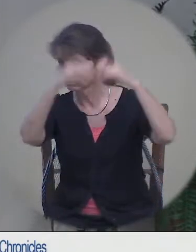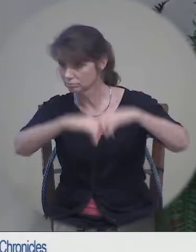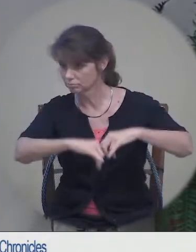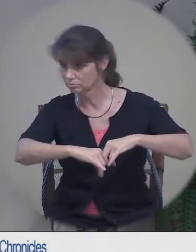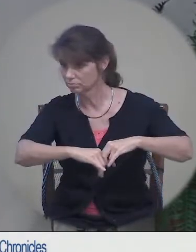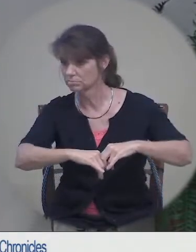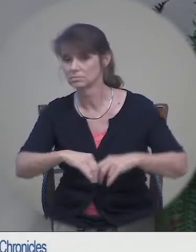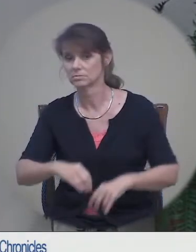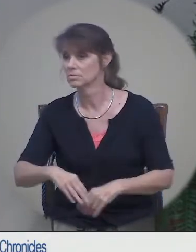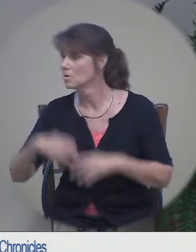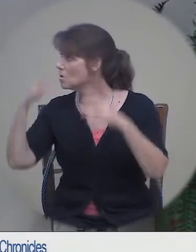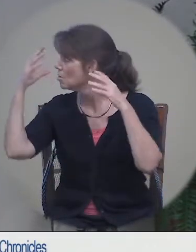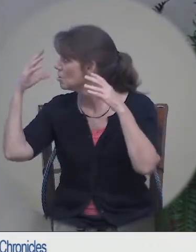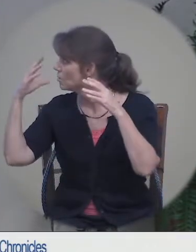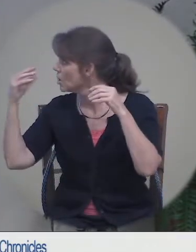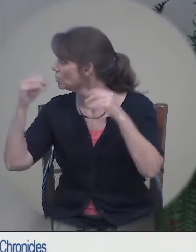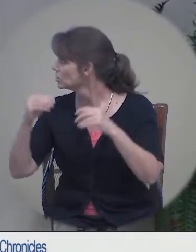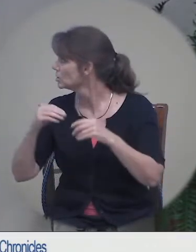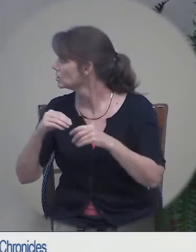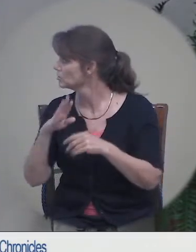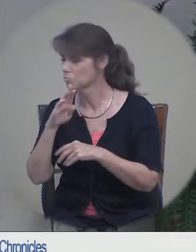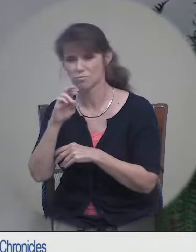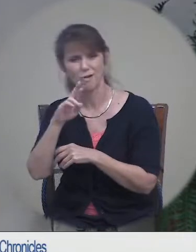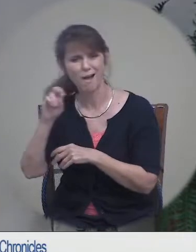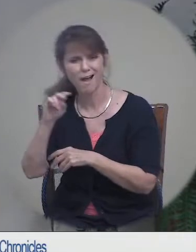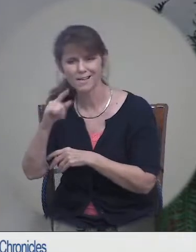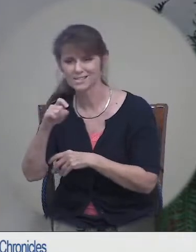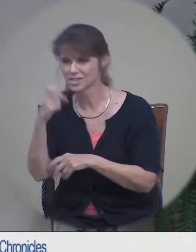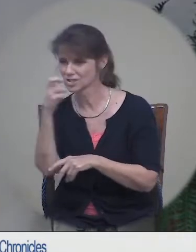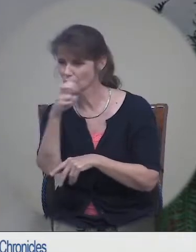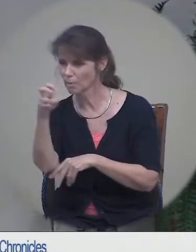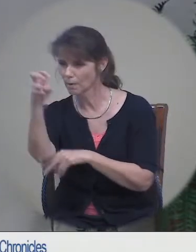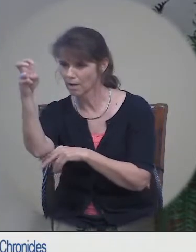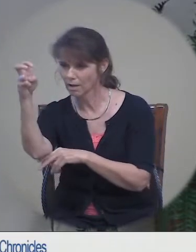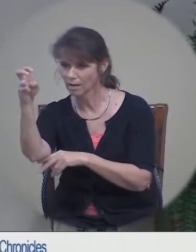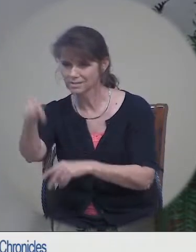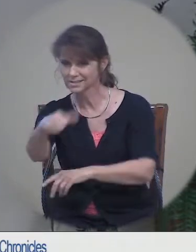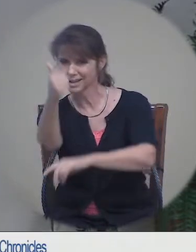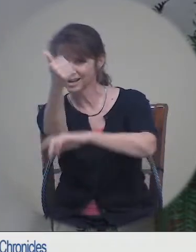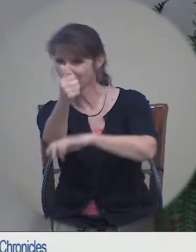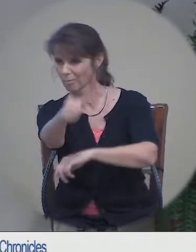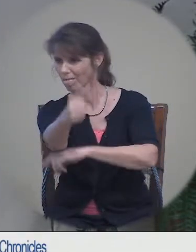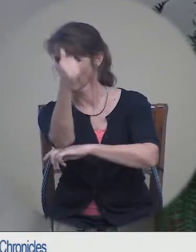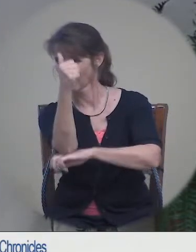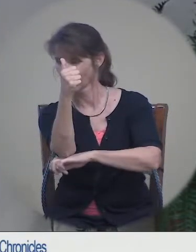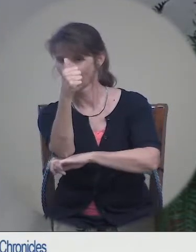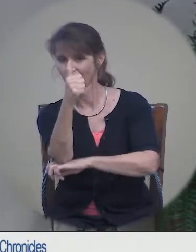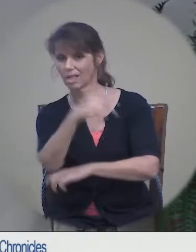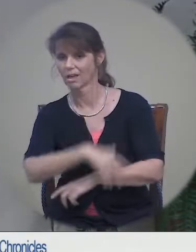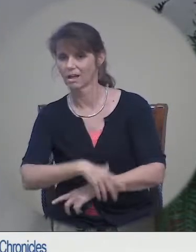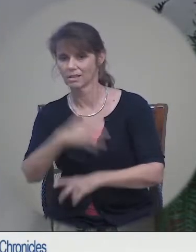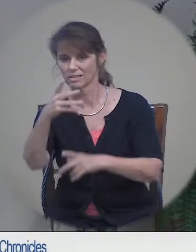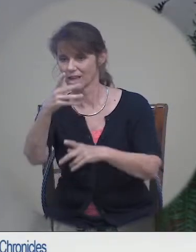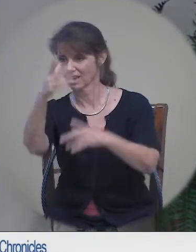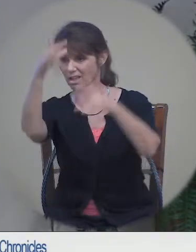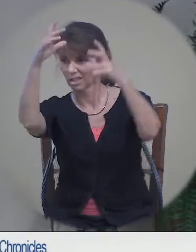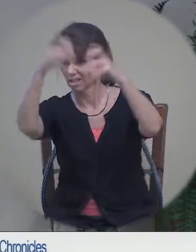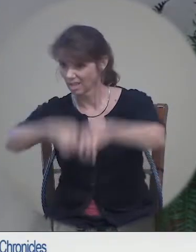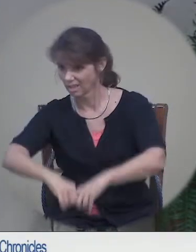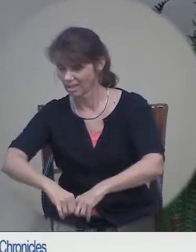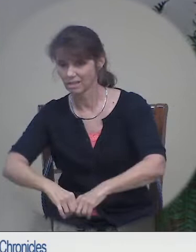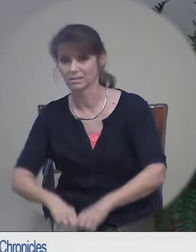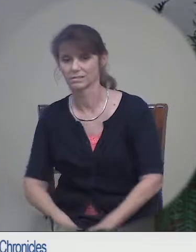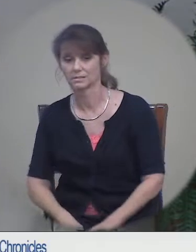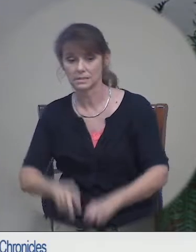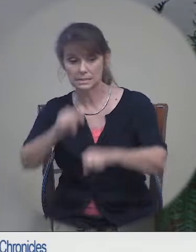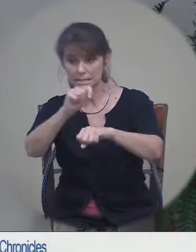destroyed Moses' bronze serpent, apparently, which had been carried forward or reintroduced. He reopened the doors